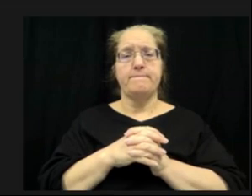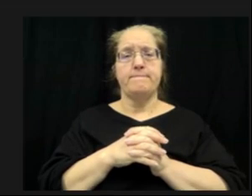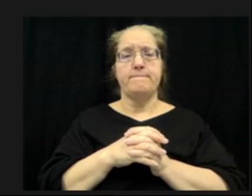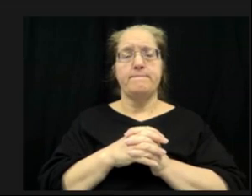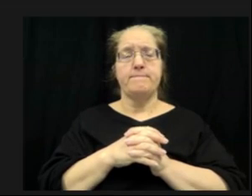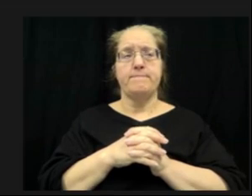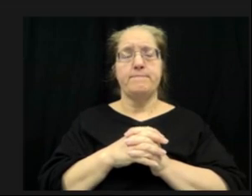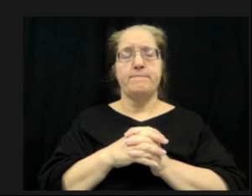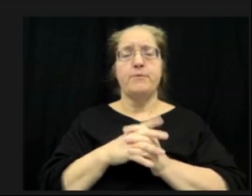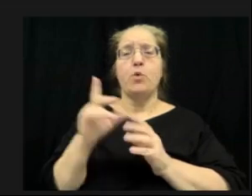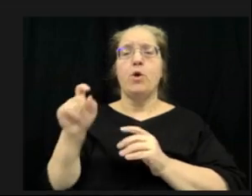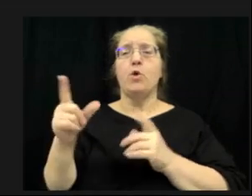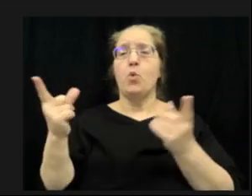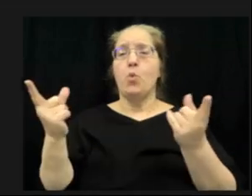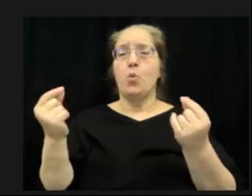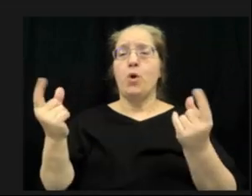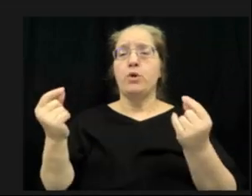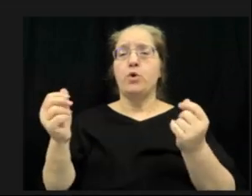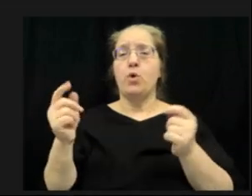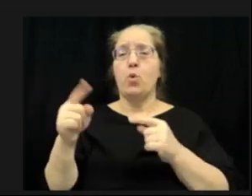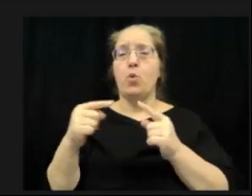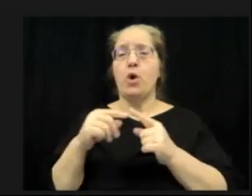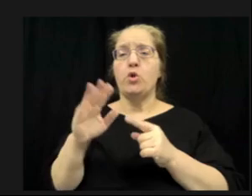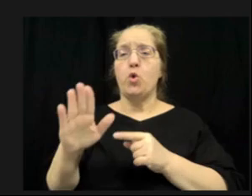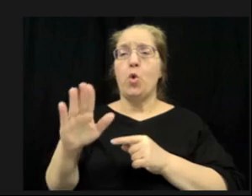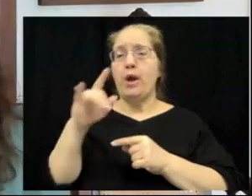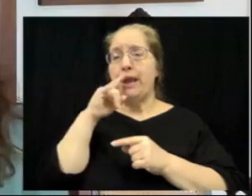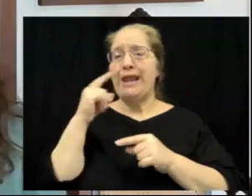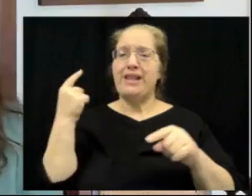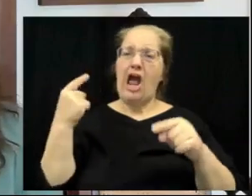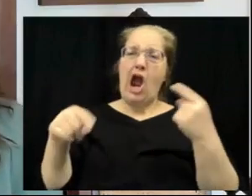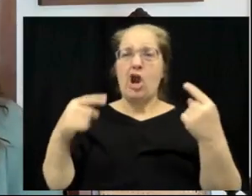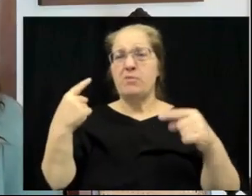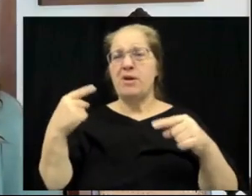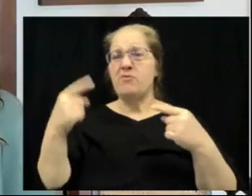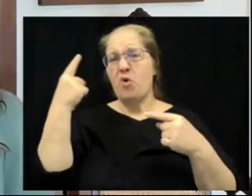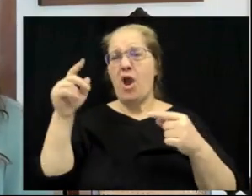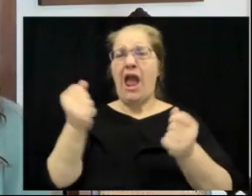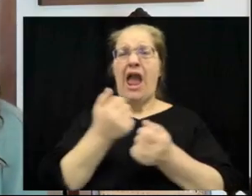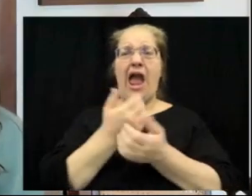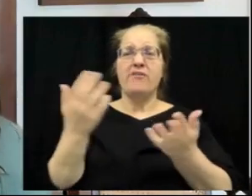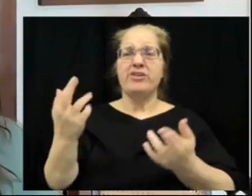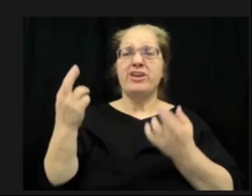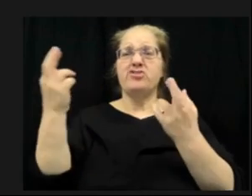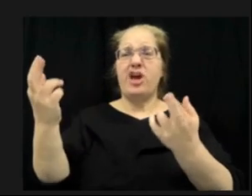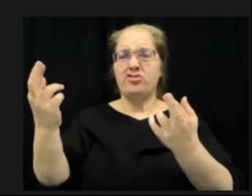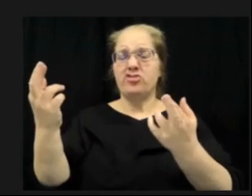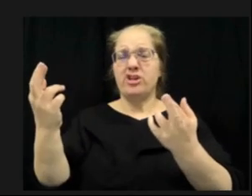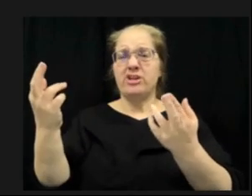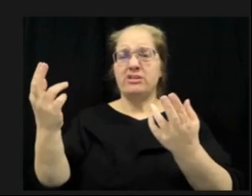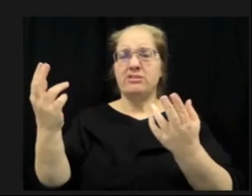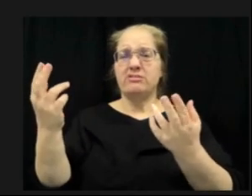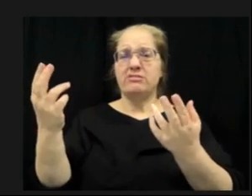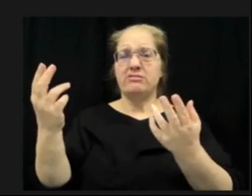what do you do when your child has a counter argument for every suggestion you give for options to school refusal? We basically have a